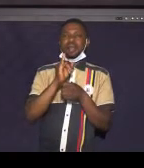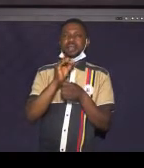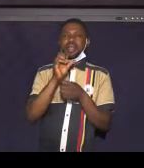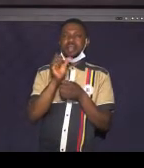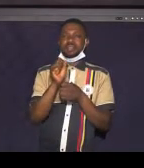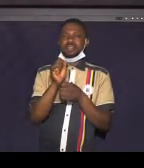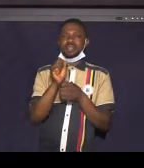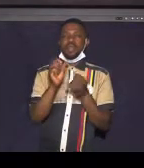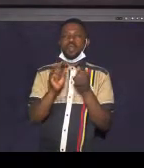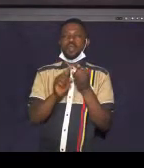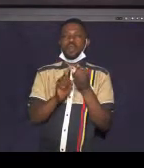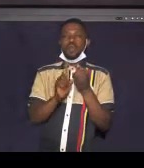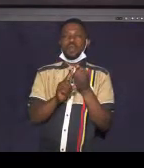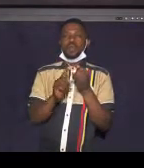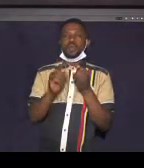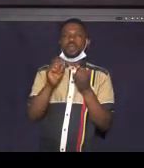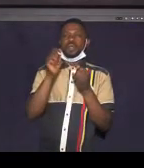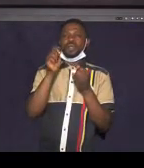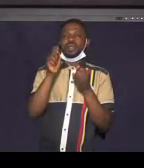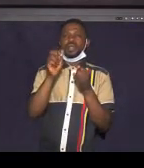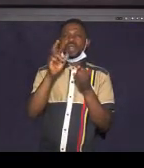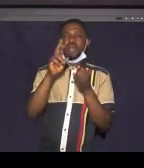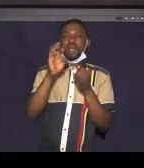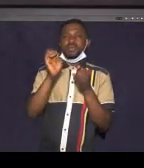is or are.